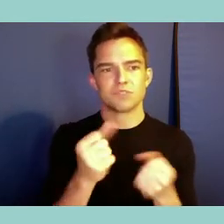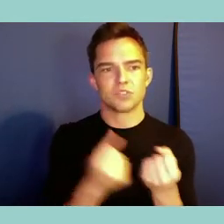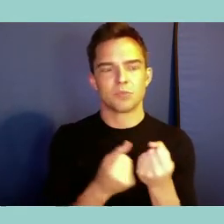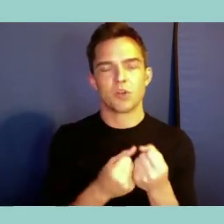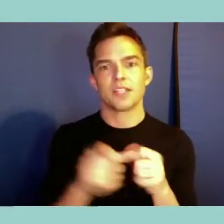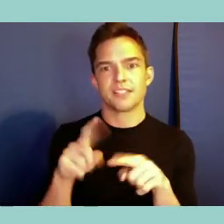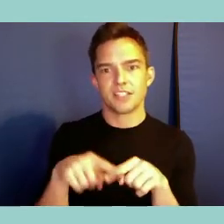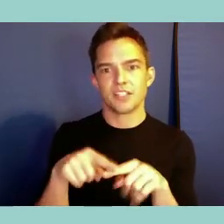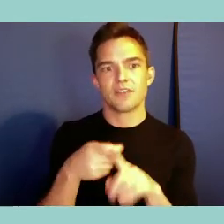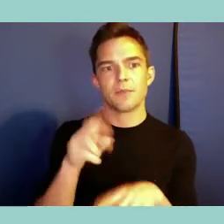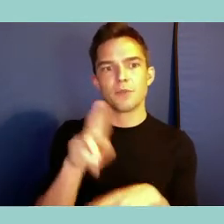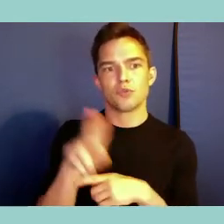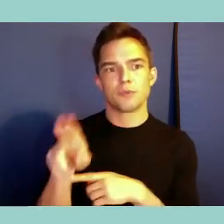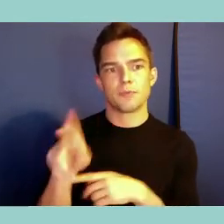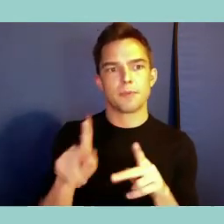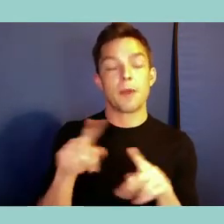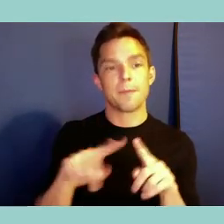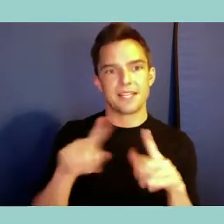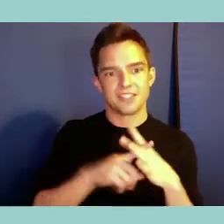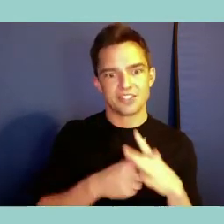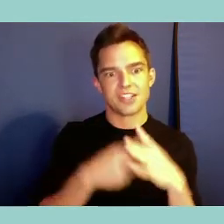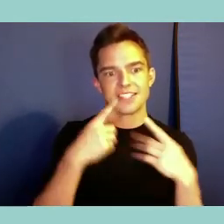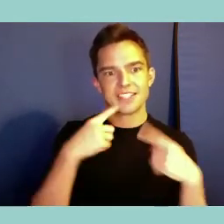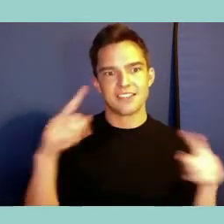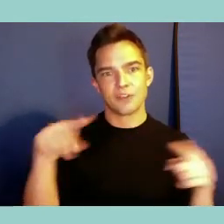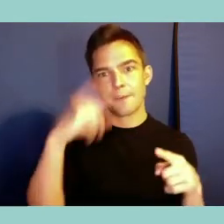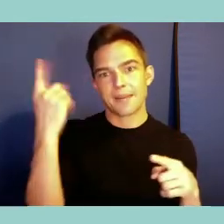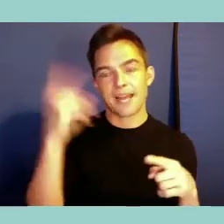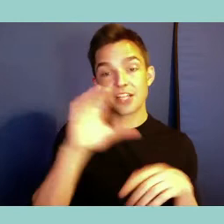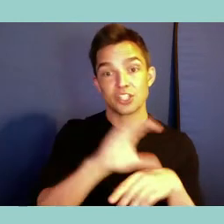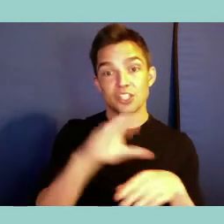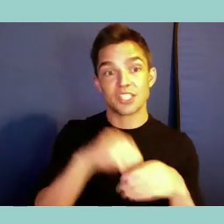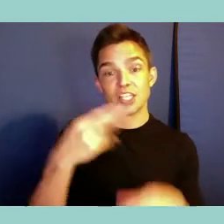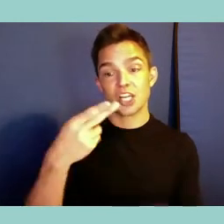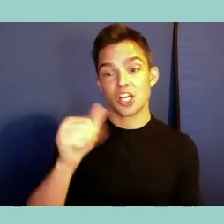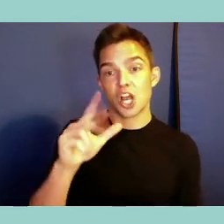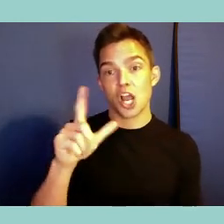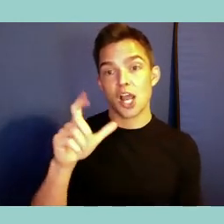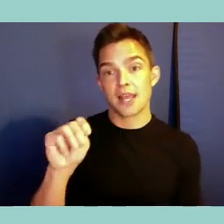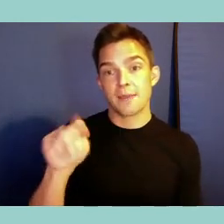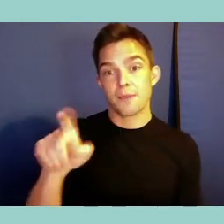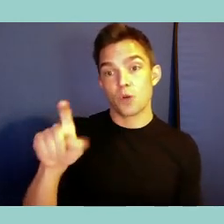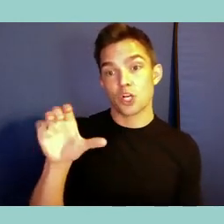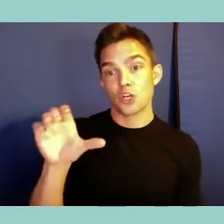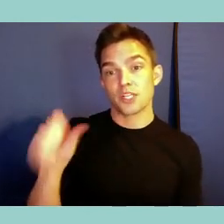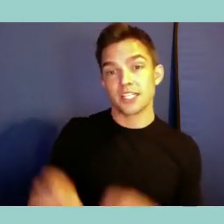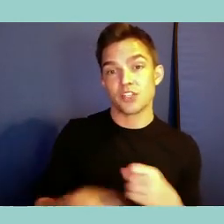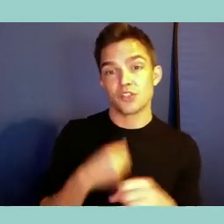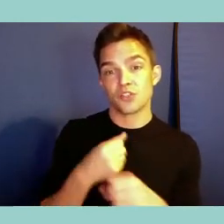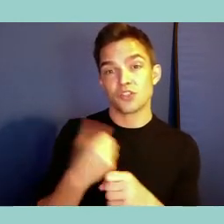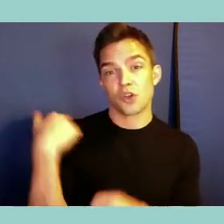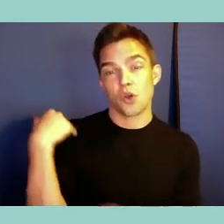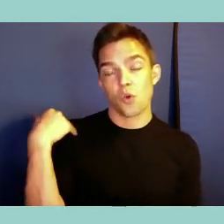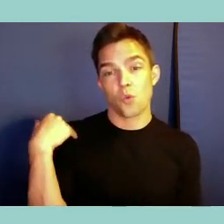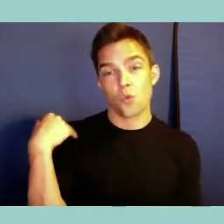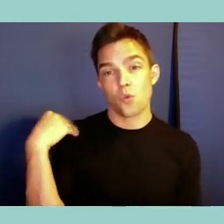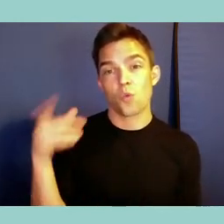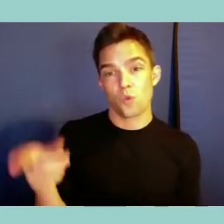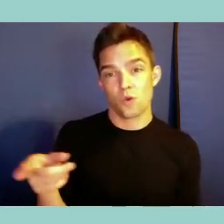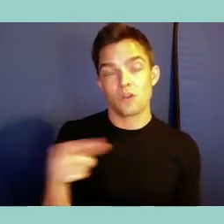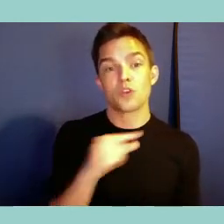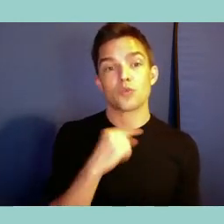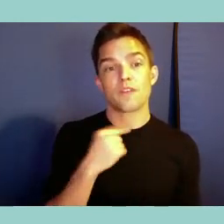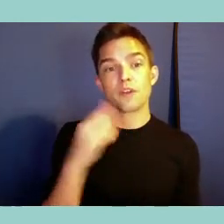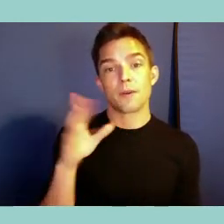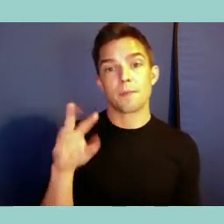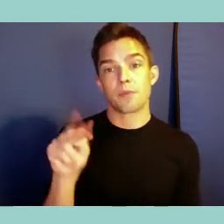Unitarians. But he started a successful black church in Harlem 100 years ago.